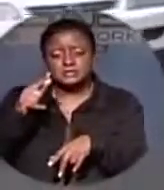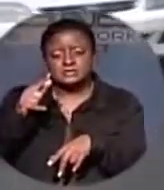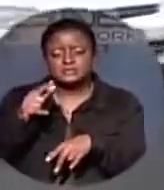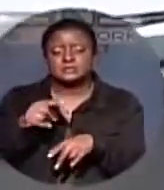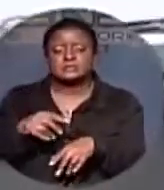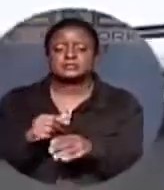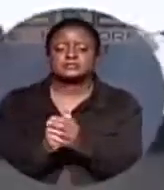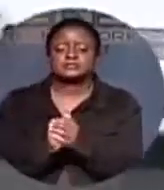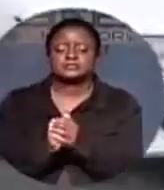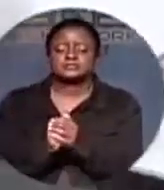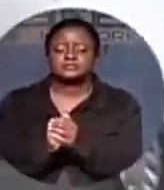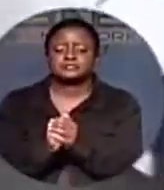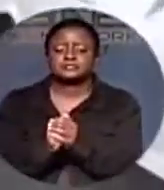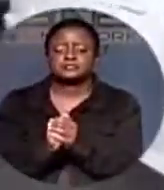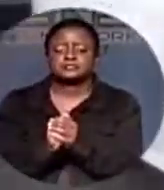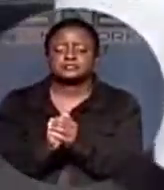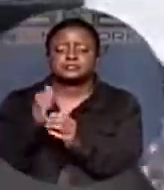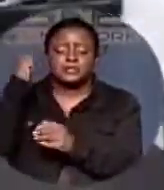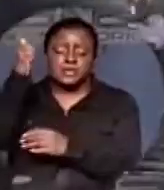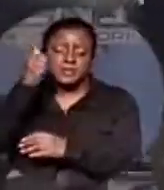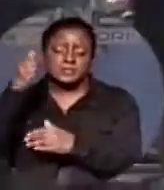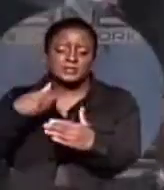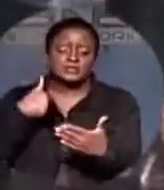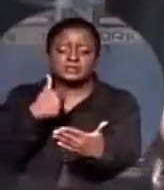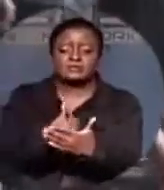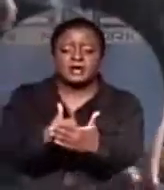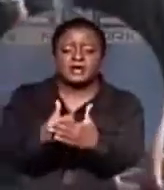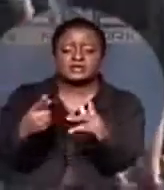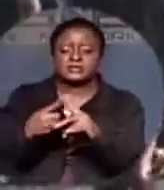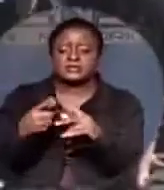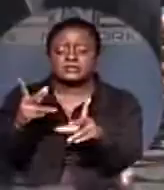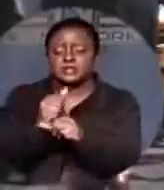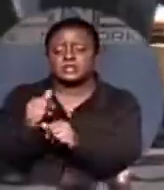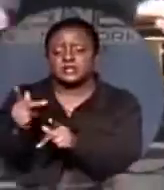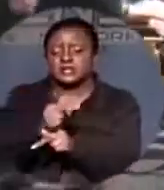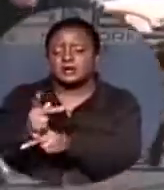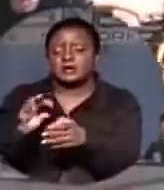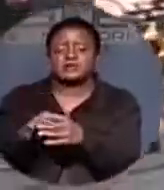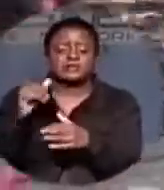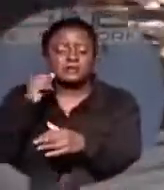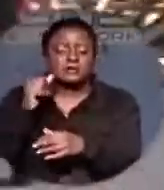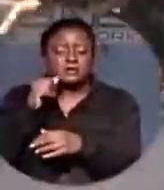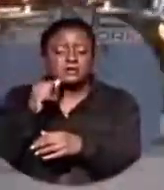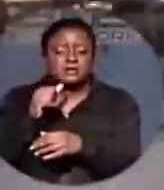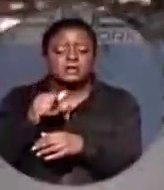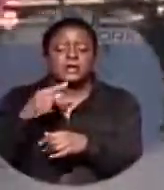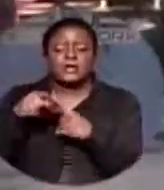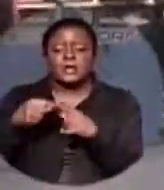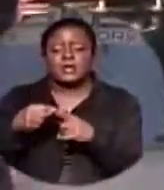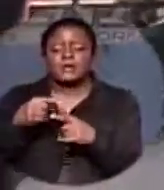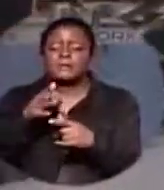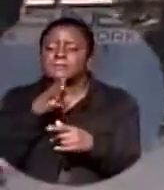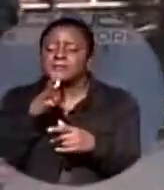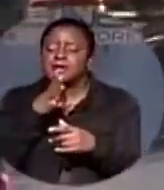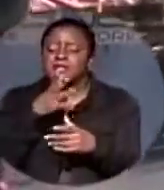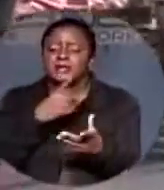mother, Lucenice Florestine, said that her daughter was able to tell her that she was experiencing pain in her